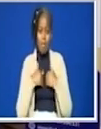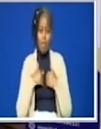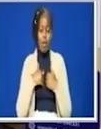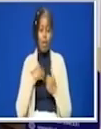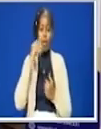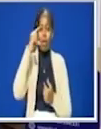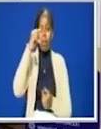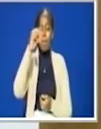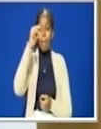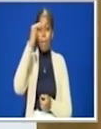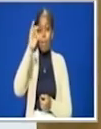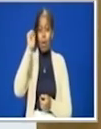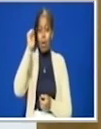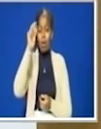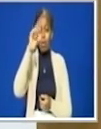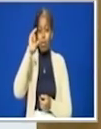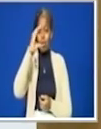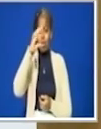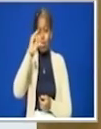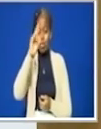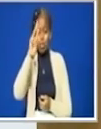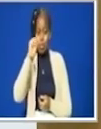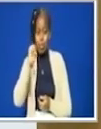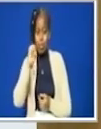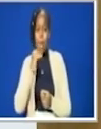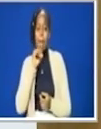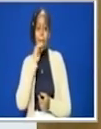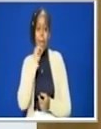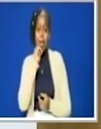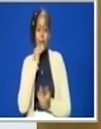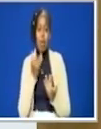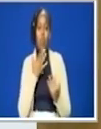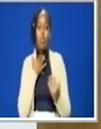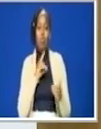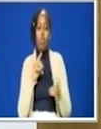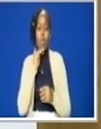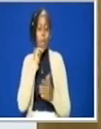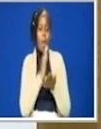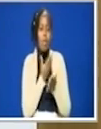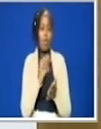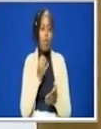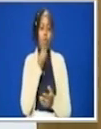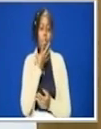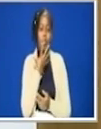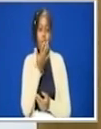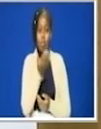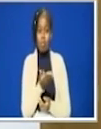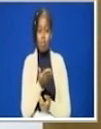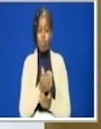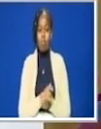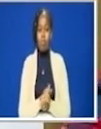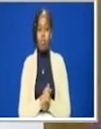the male part of the flower. Yes. I want us to look at the androecium, which is the male part of the flower.